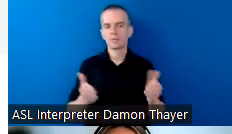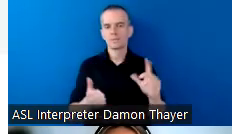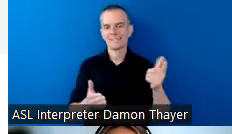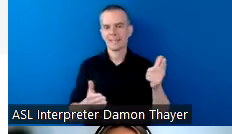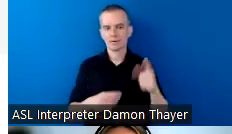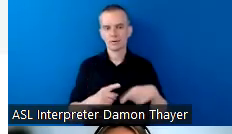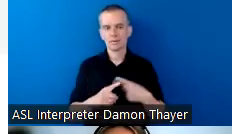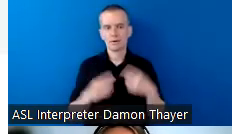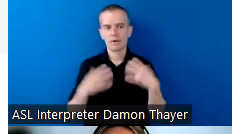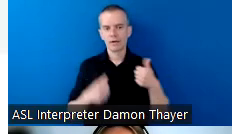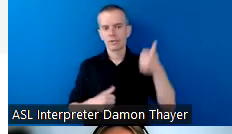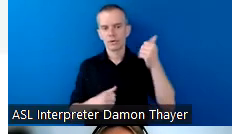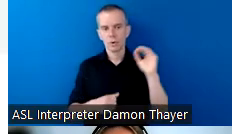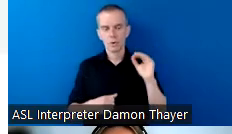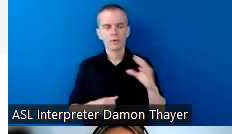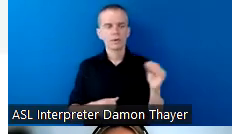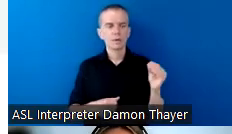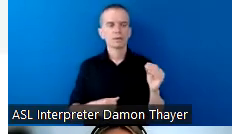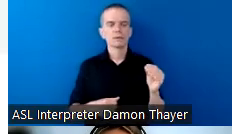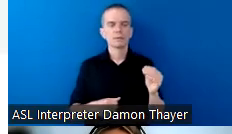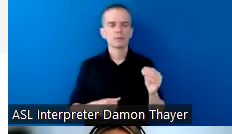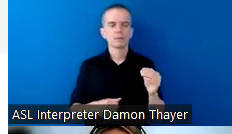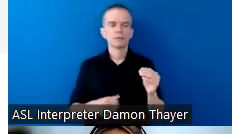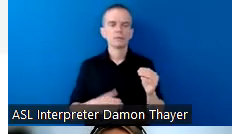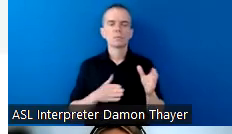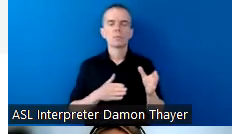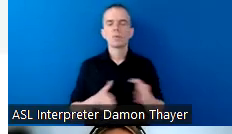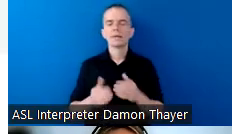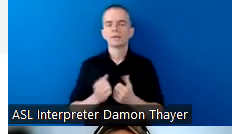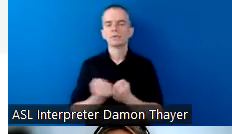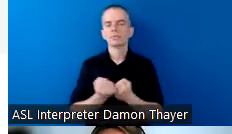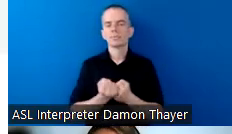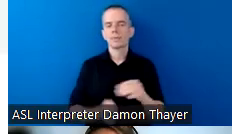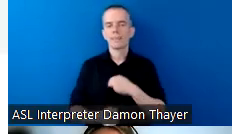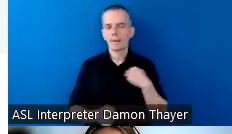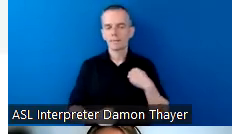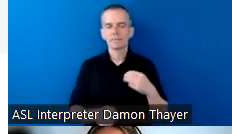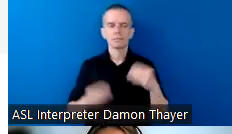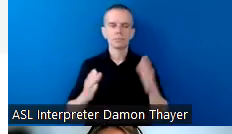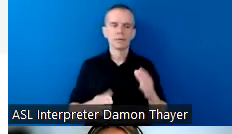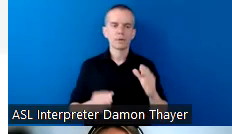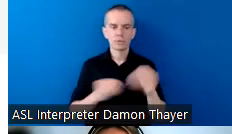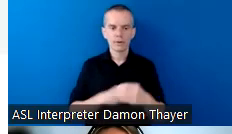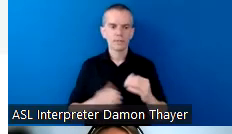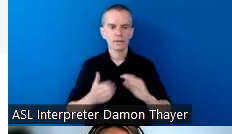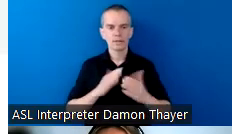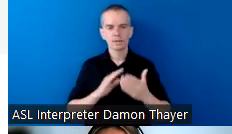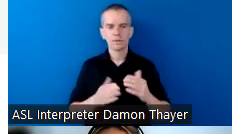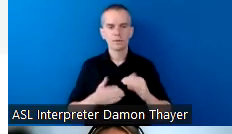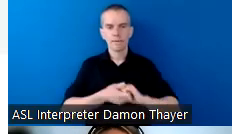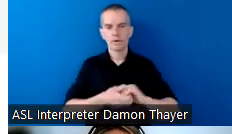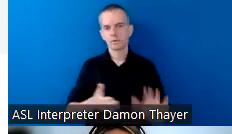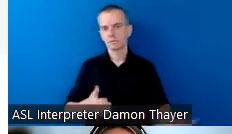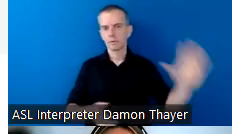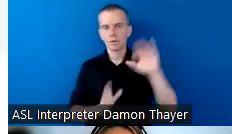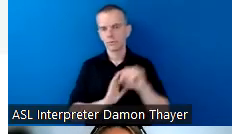Healthier Oregon and mechanisms to support these members and provider offices and community partners statewide. So please be